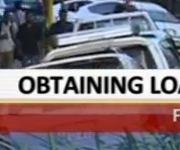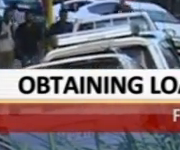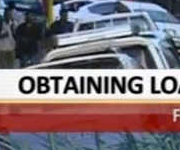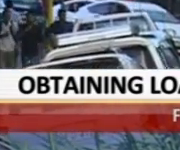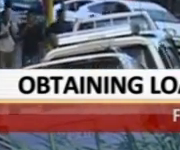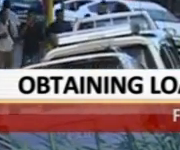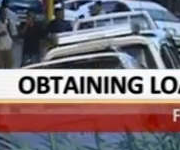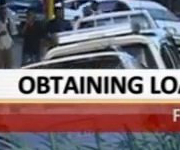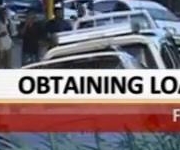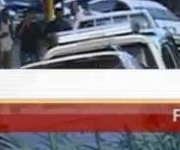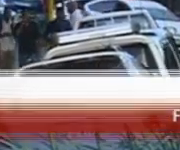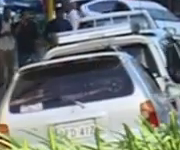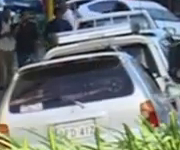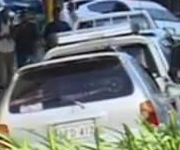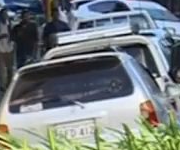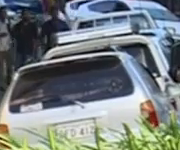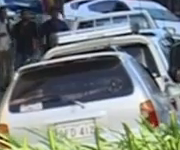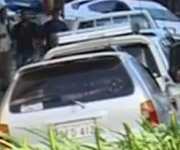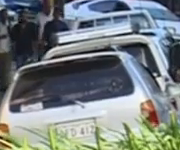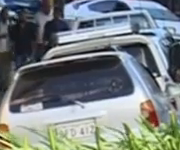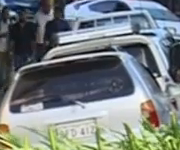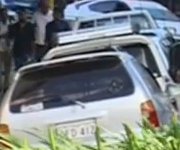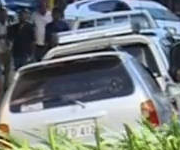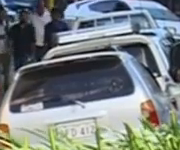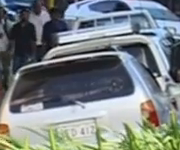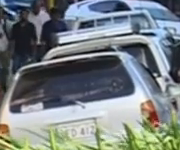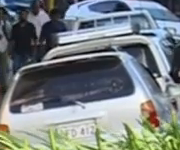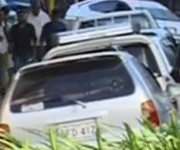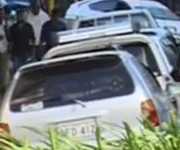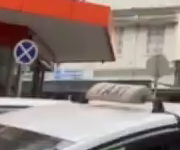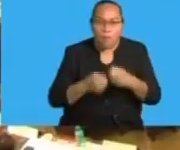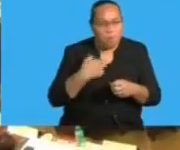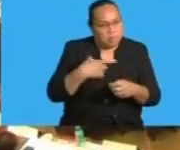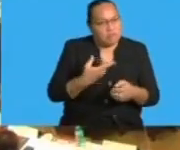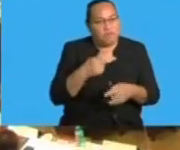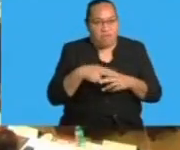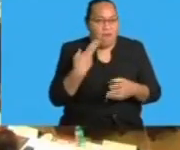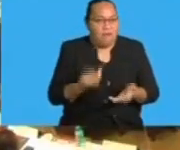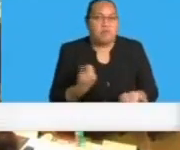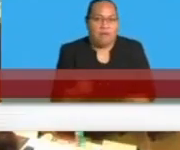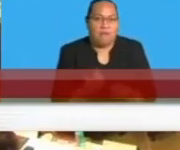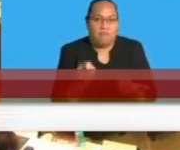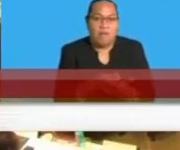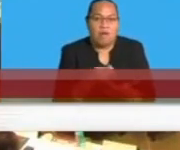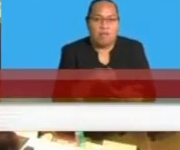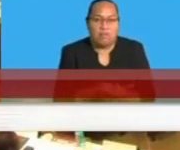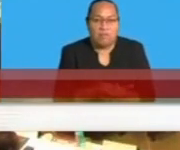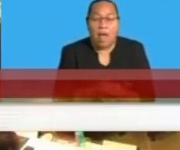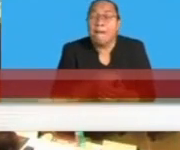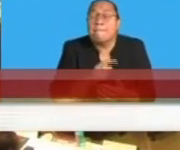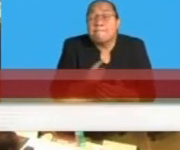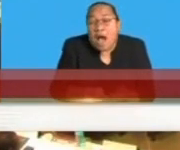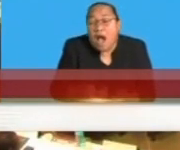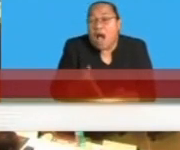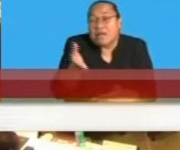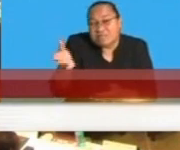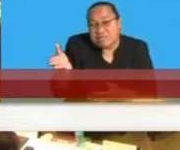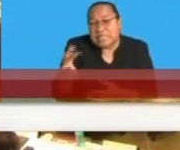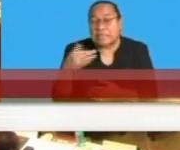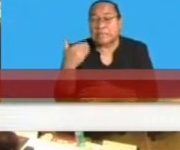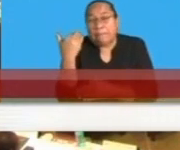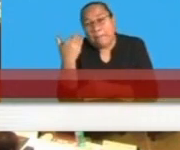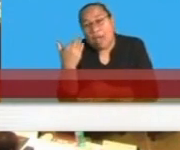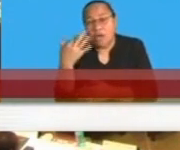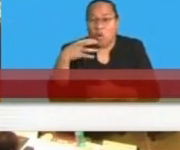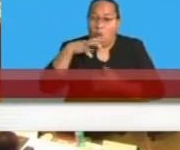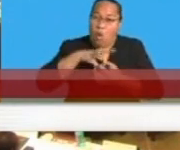million and there should not be any problem accessing loans. Loan applications depends on individual companies,